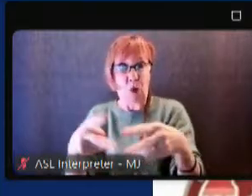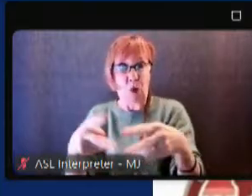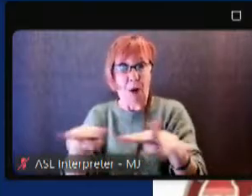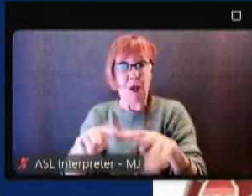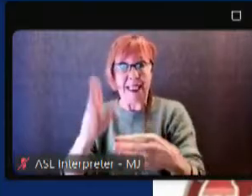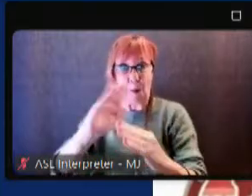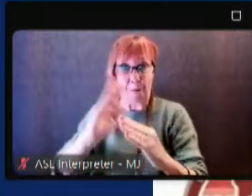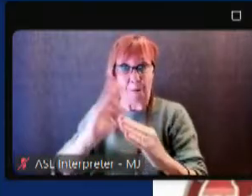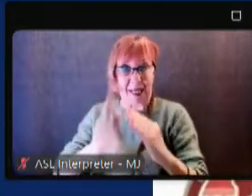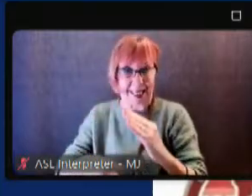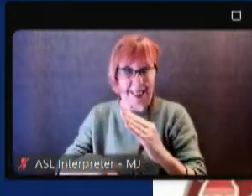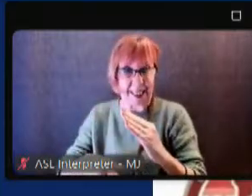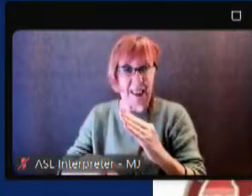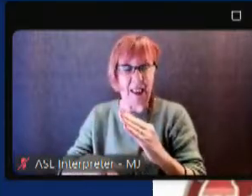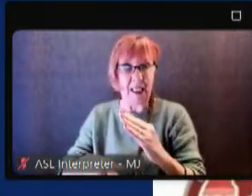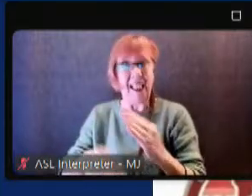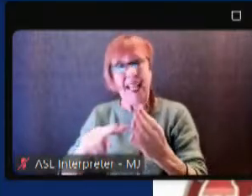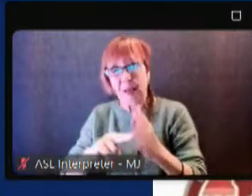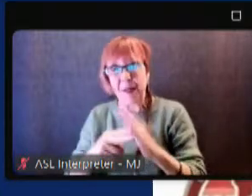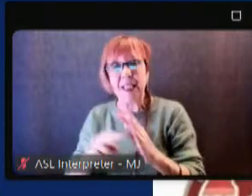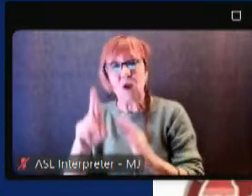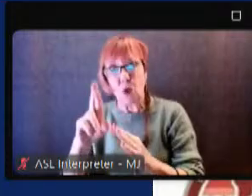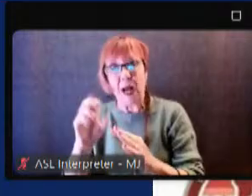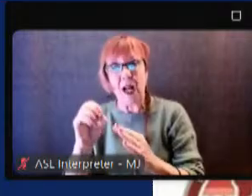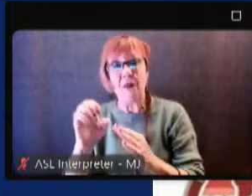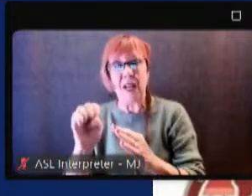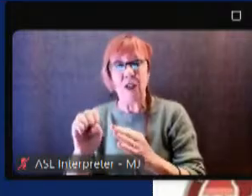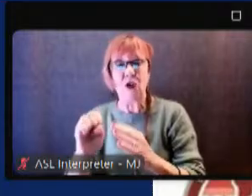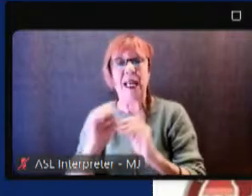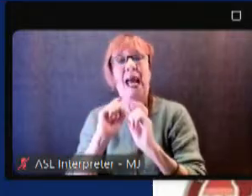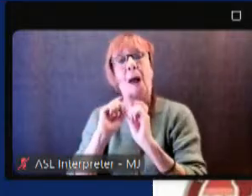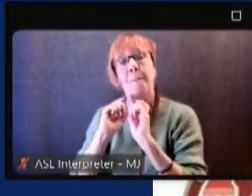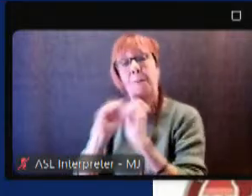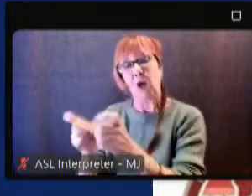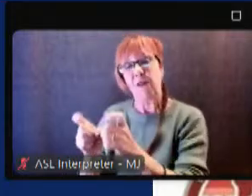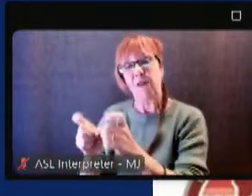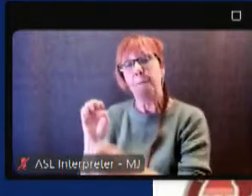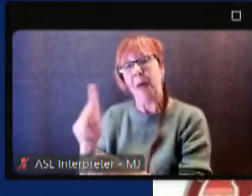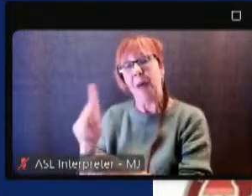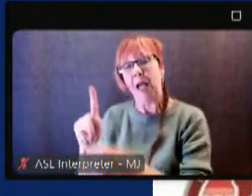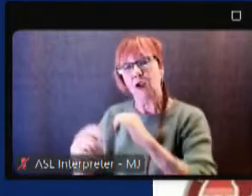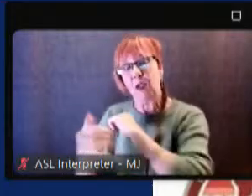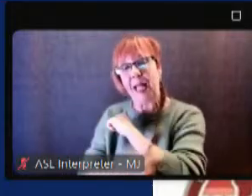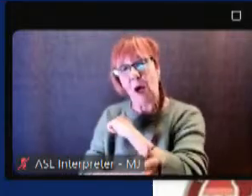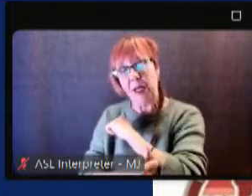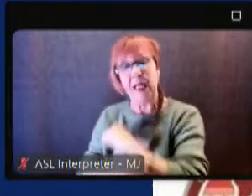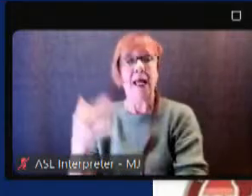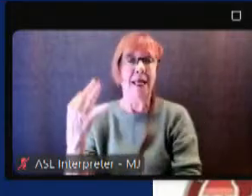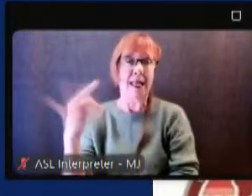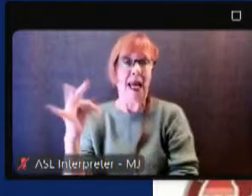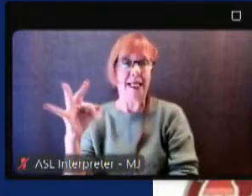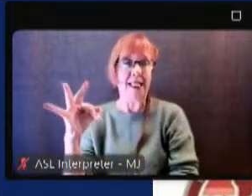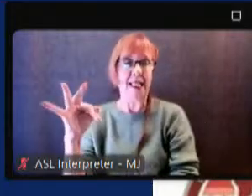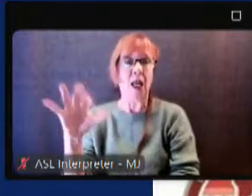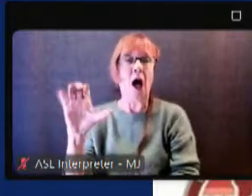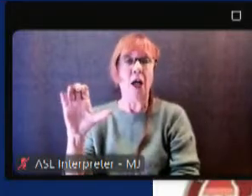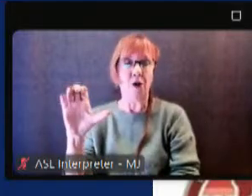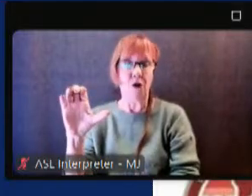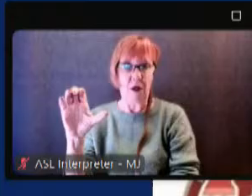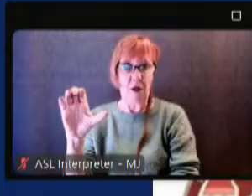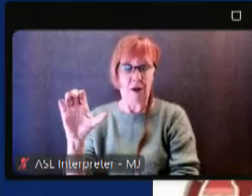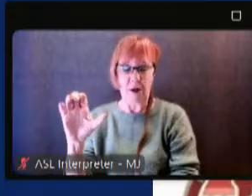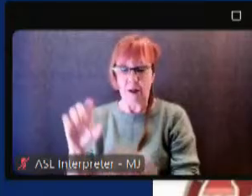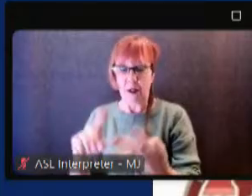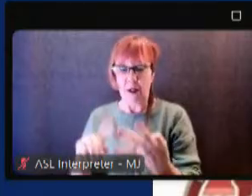completed, that means that the right of entry is returned back to the county. We're at 1,900 properties.